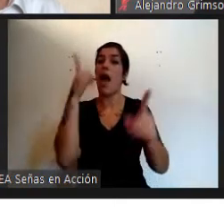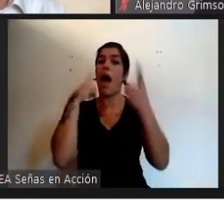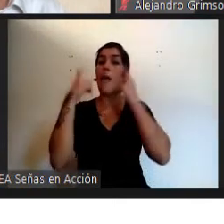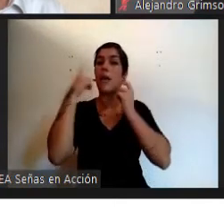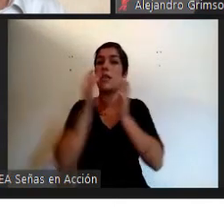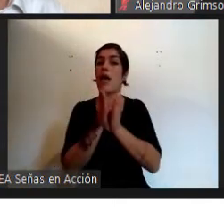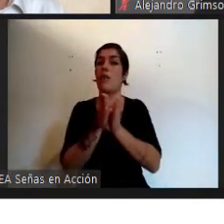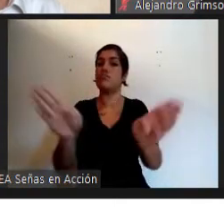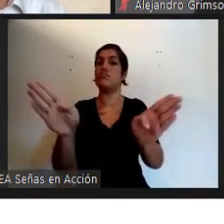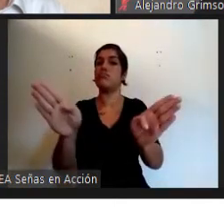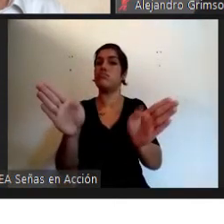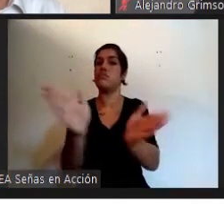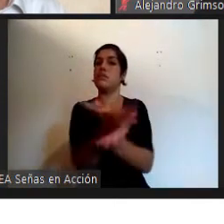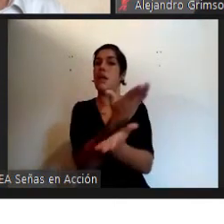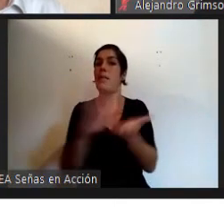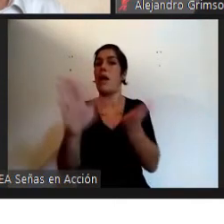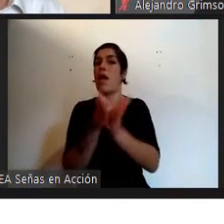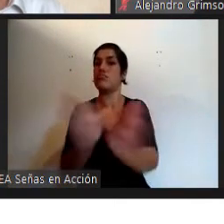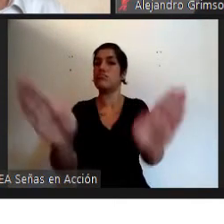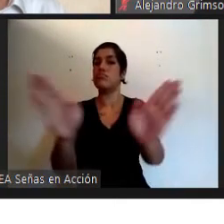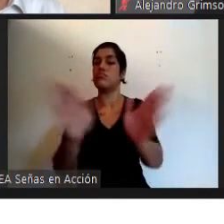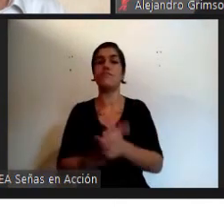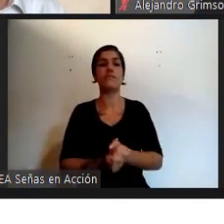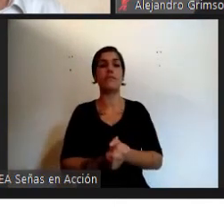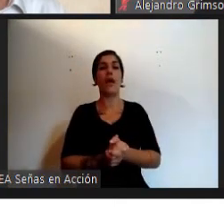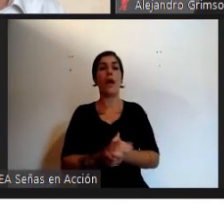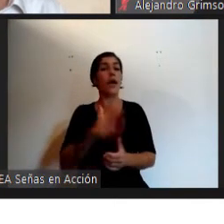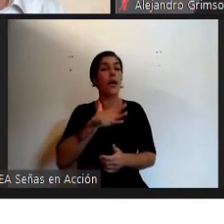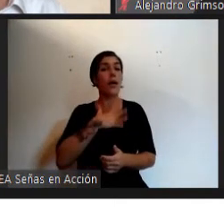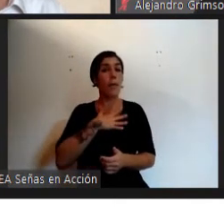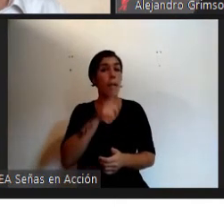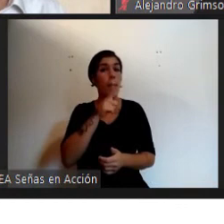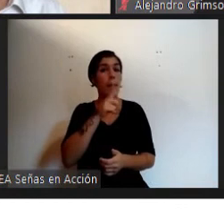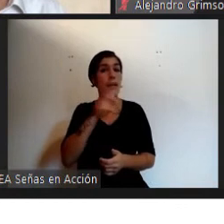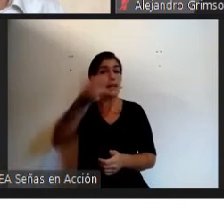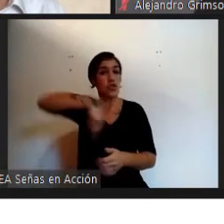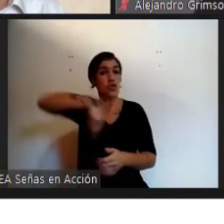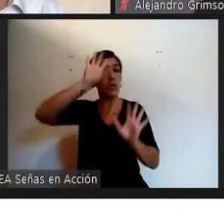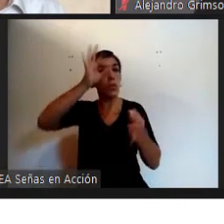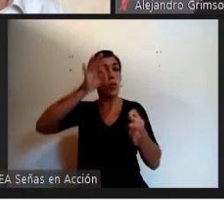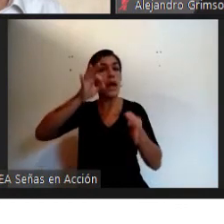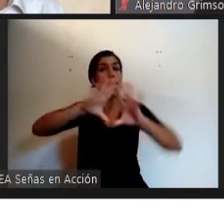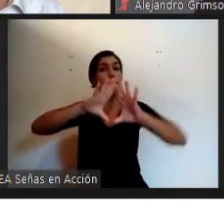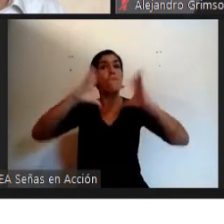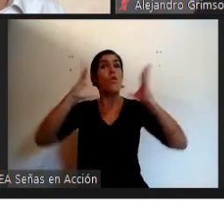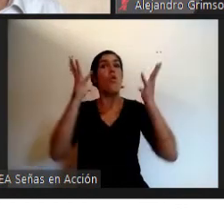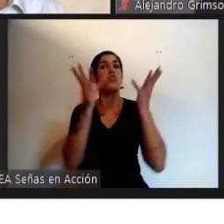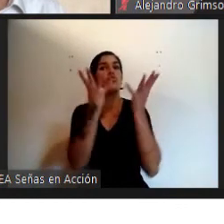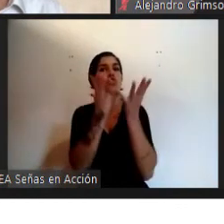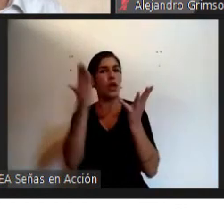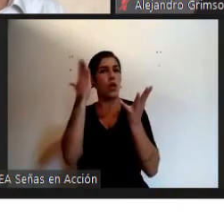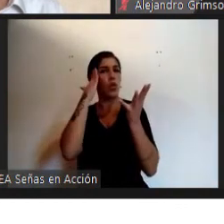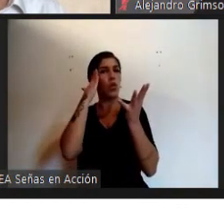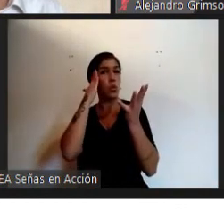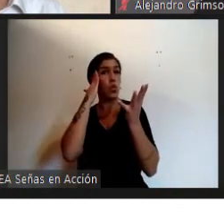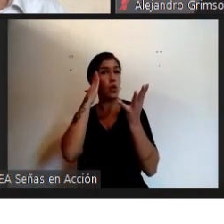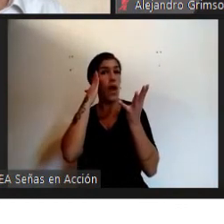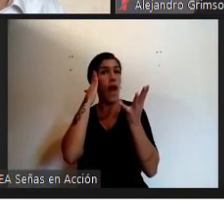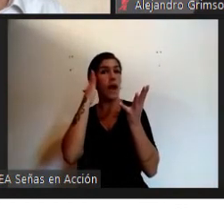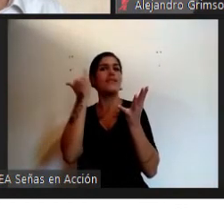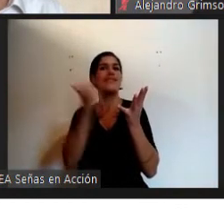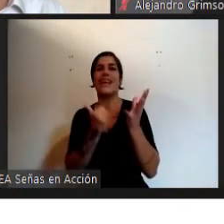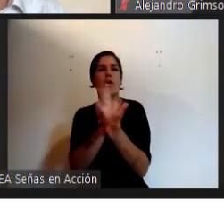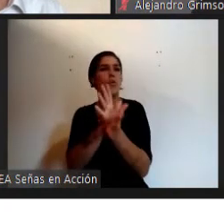that the world of culture was excessively marketed-oriented. We were happy at some